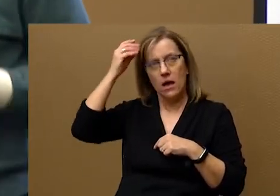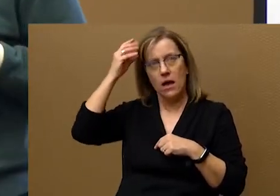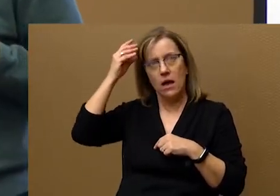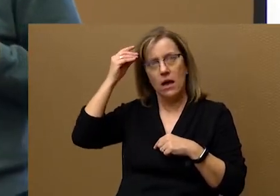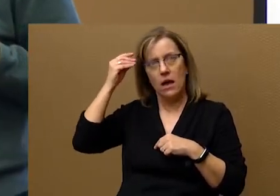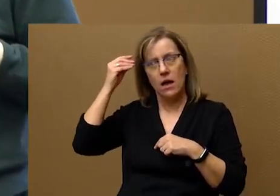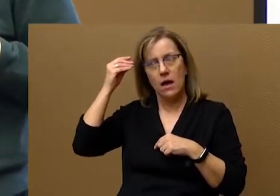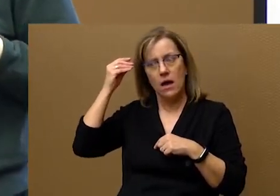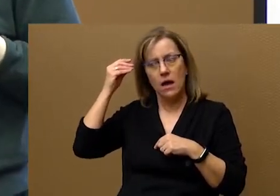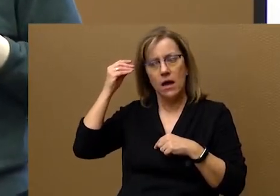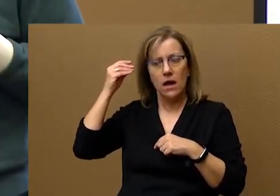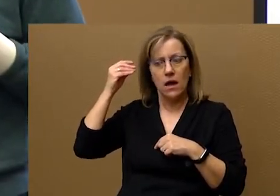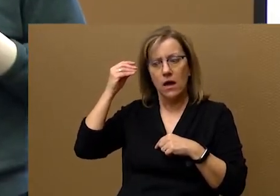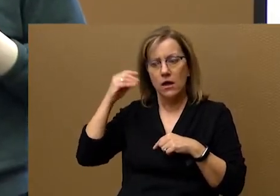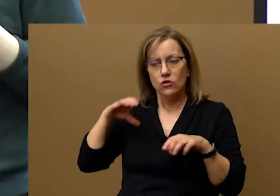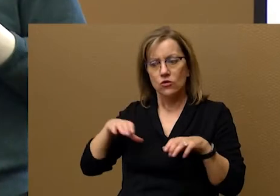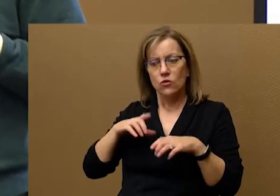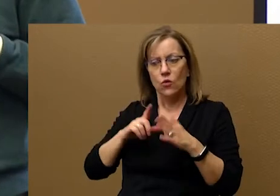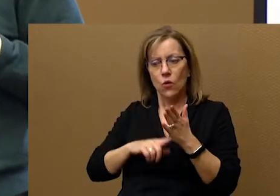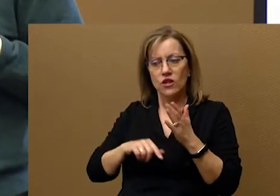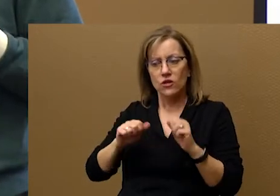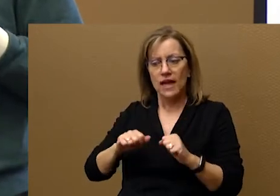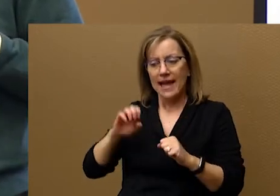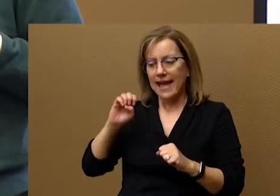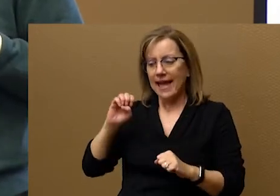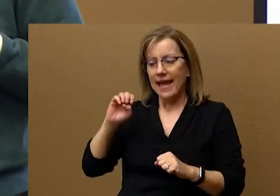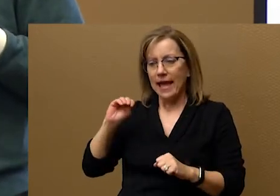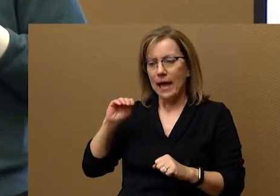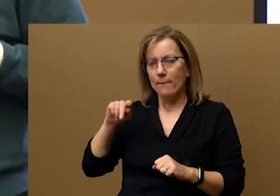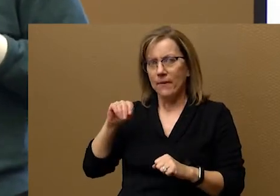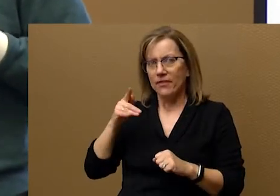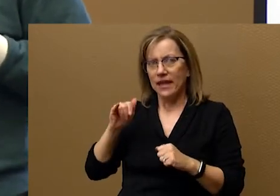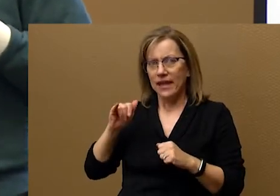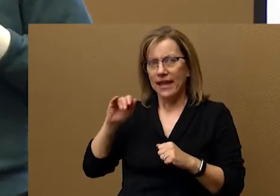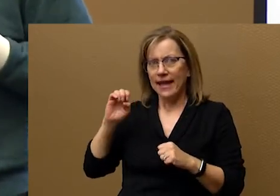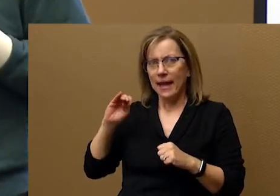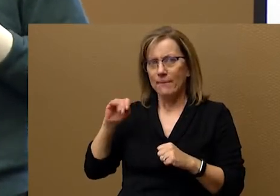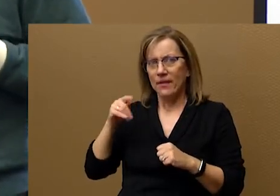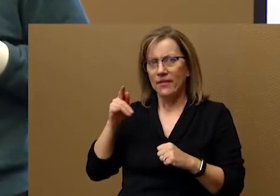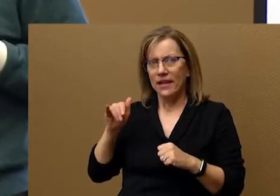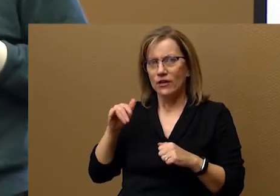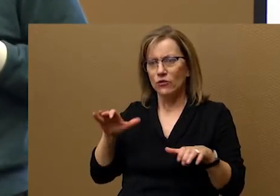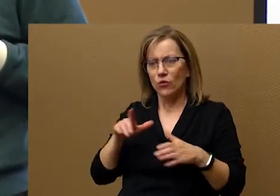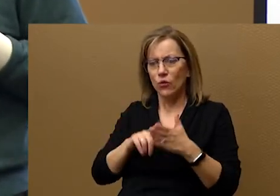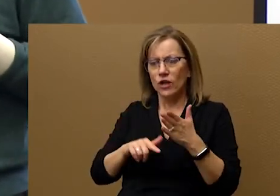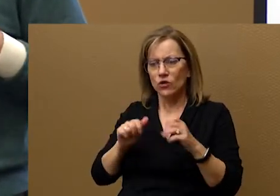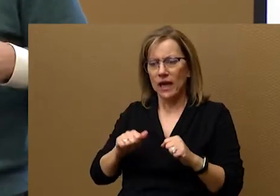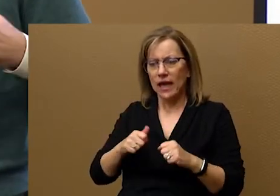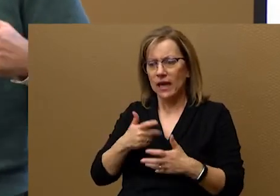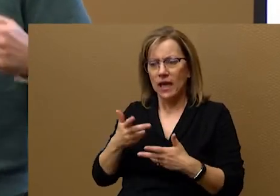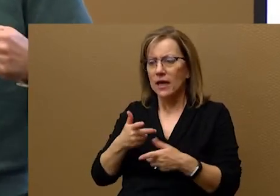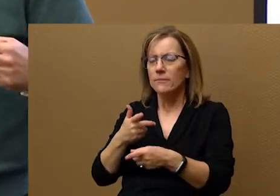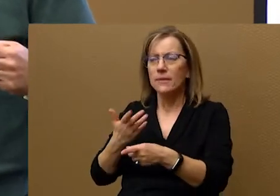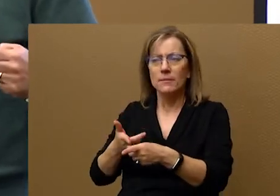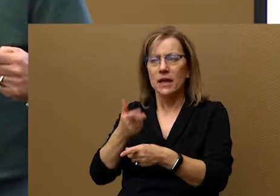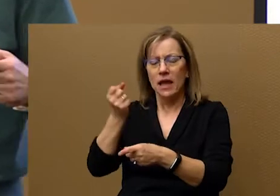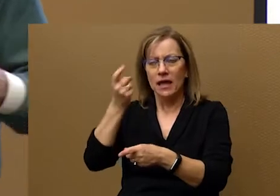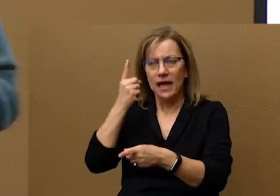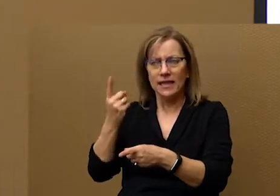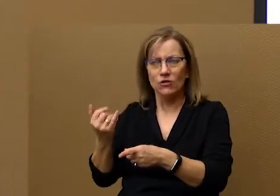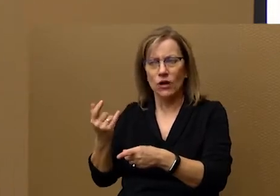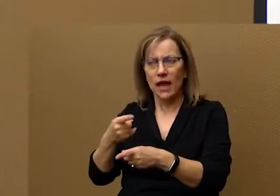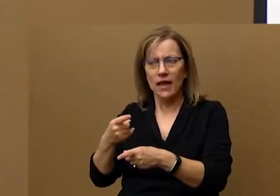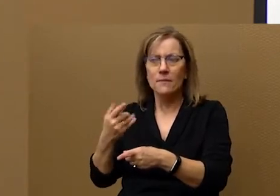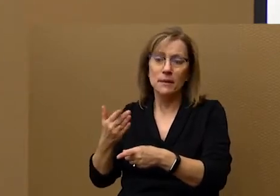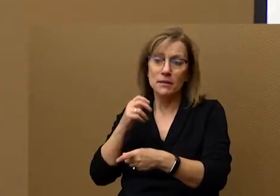I'm talking to myself. My self-talk is empathy, empathy. Do what you can to empathize. Maybe you won't get him today, but maybe